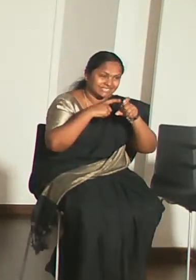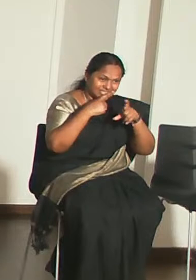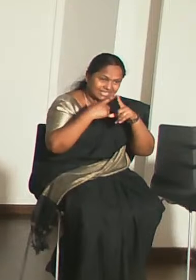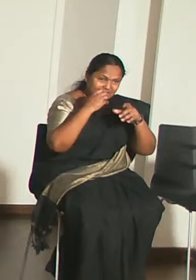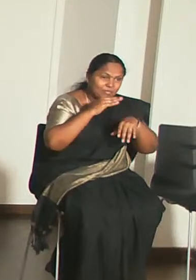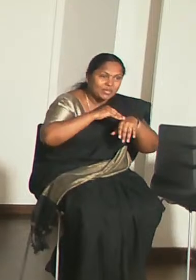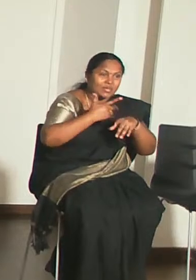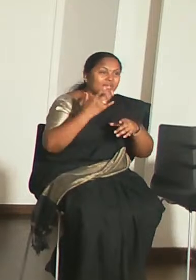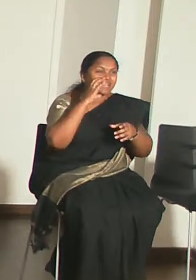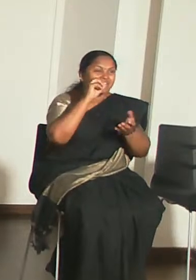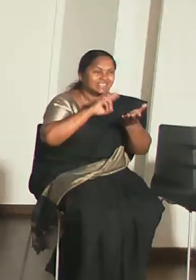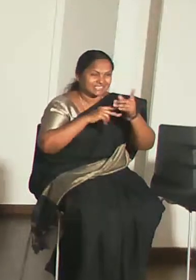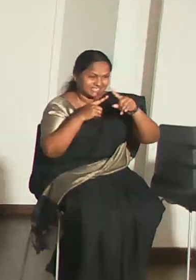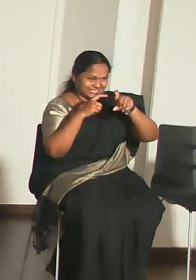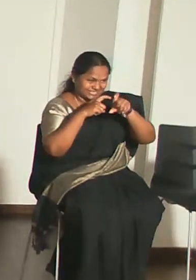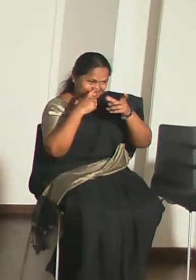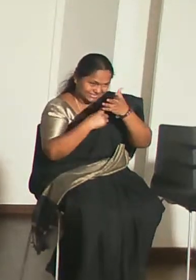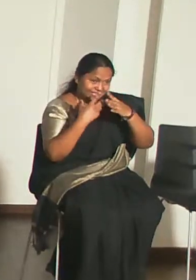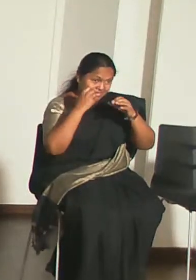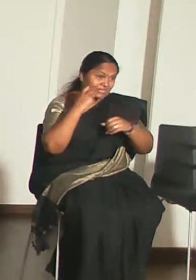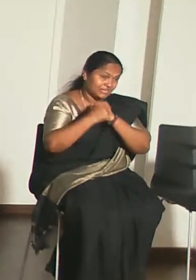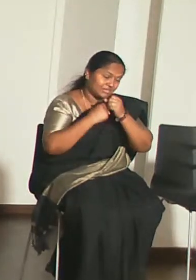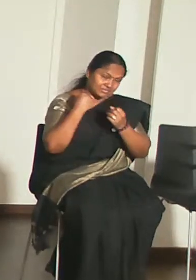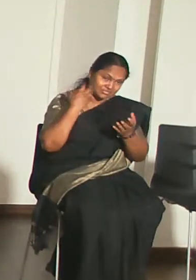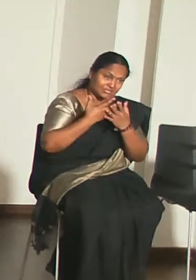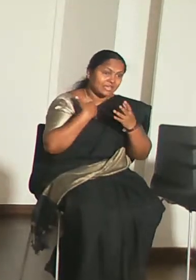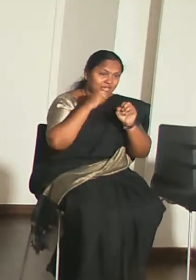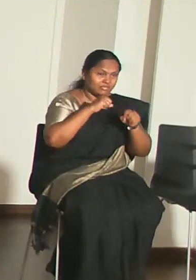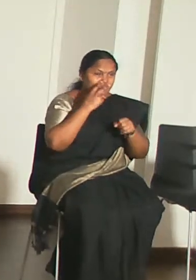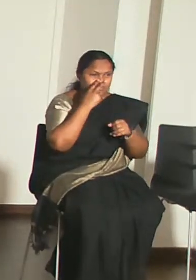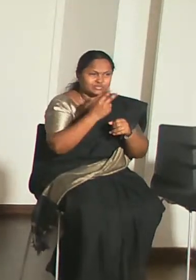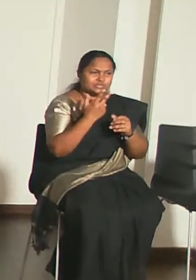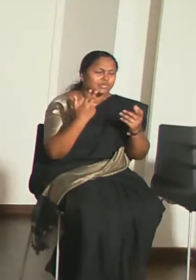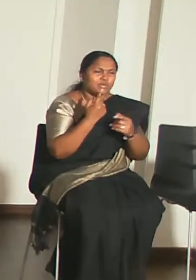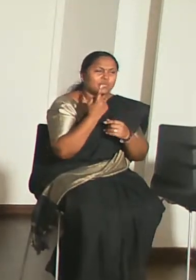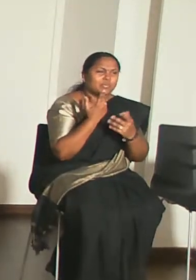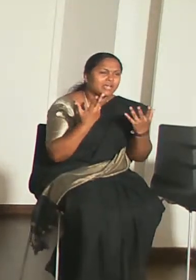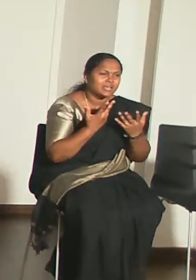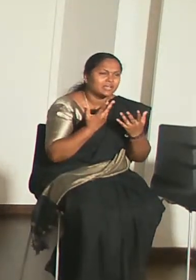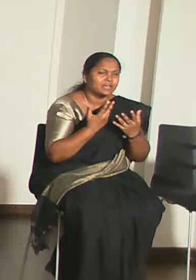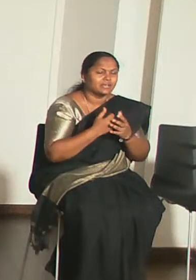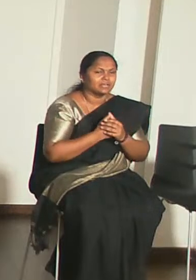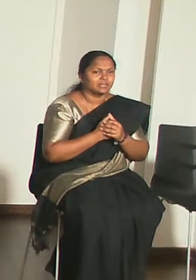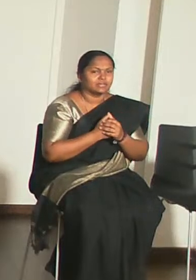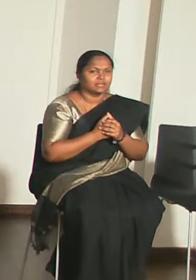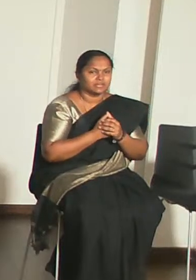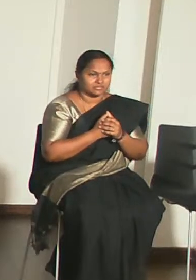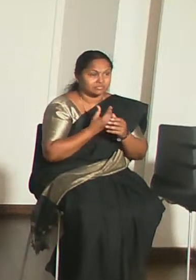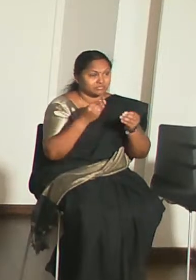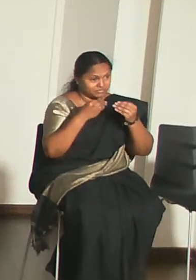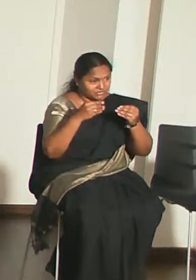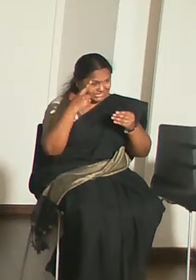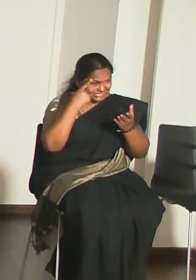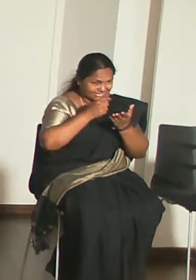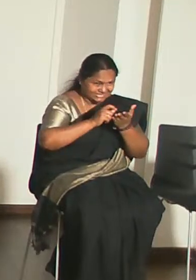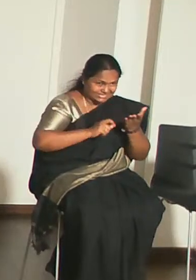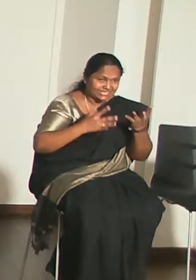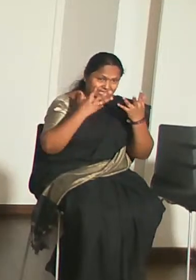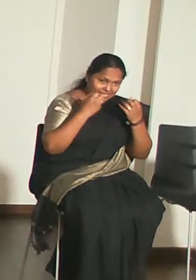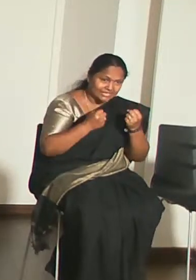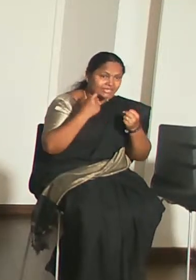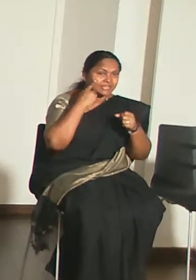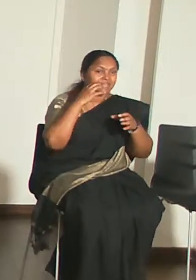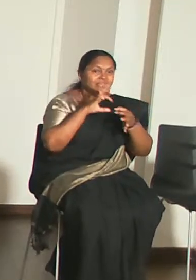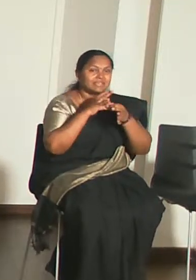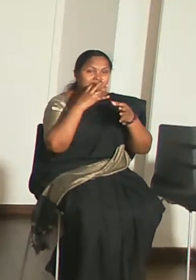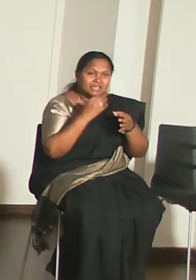called Encounters for more than a year, I think I saw only one piece of writing that had engaged